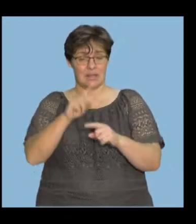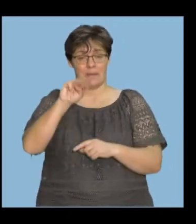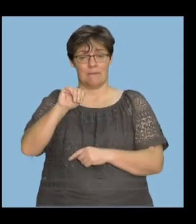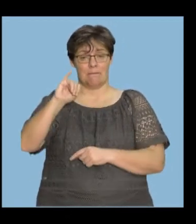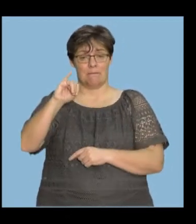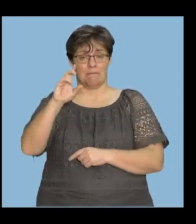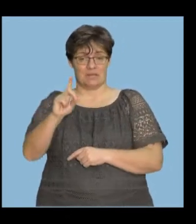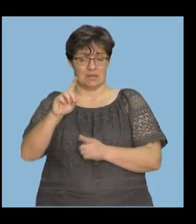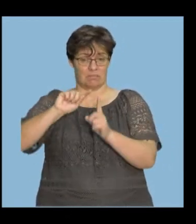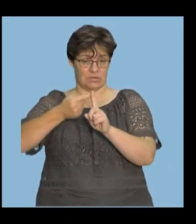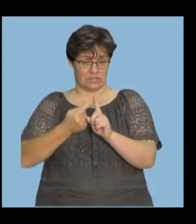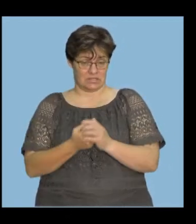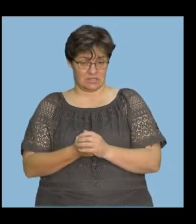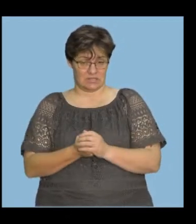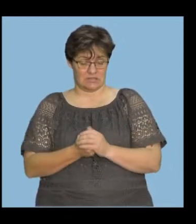midpoint